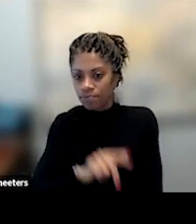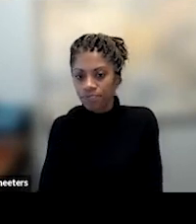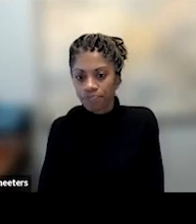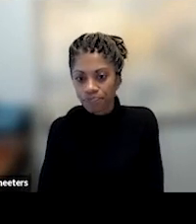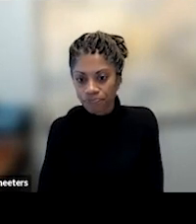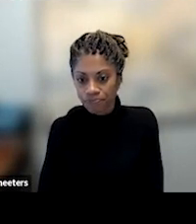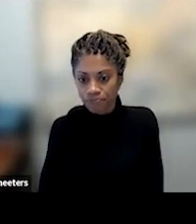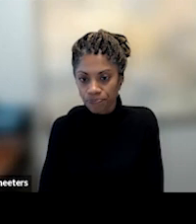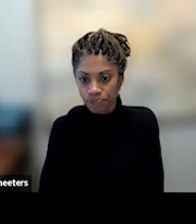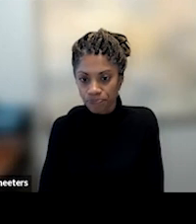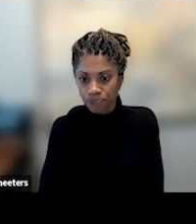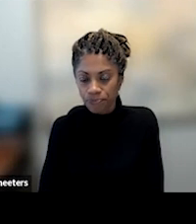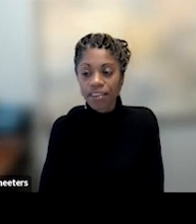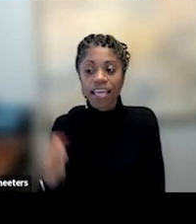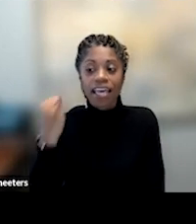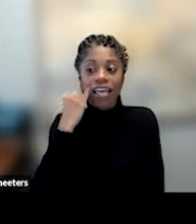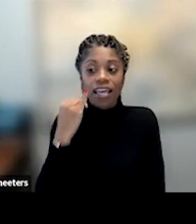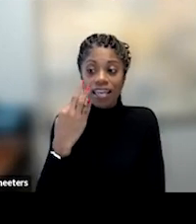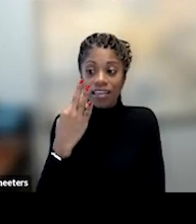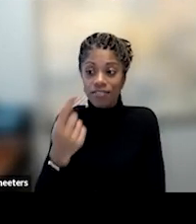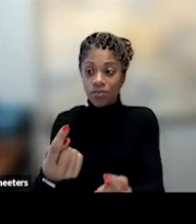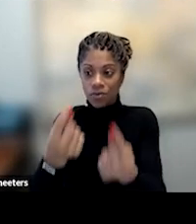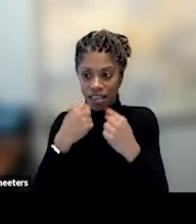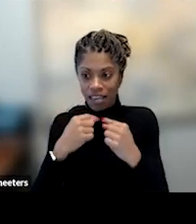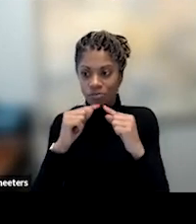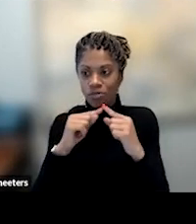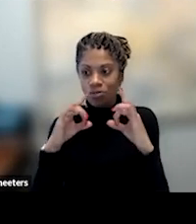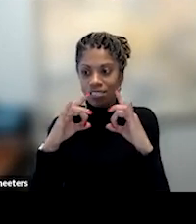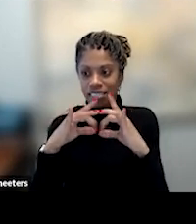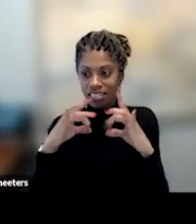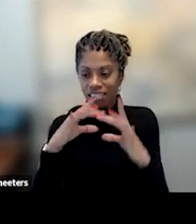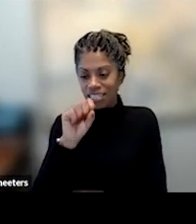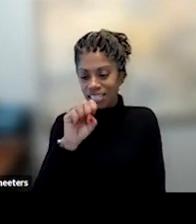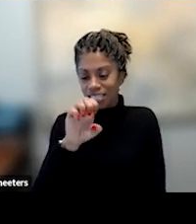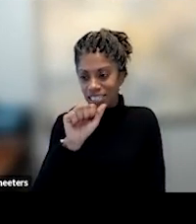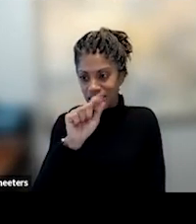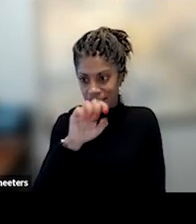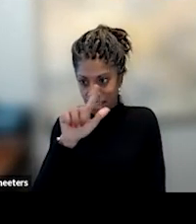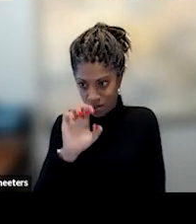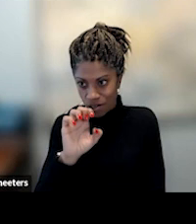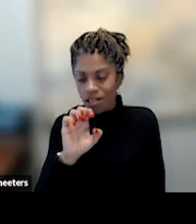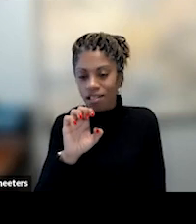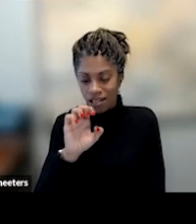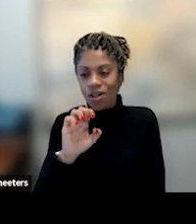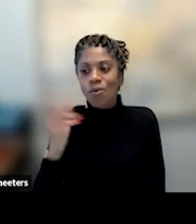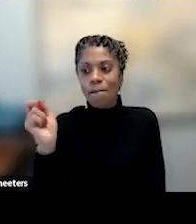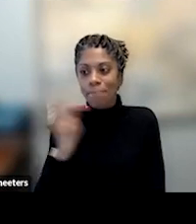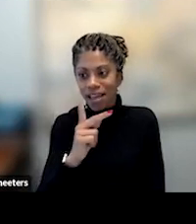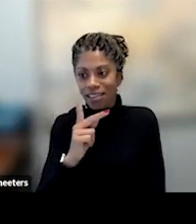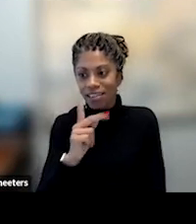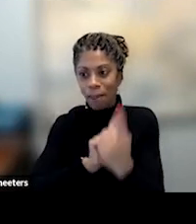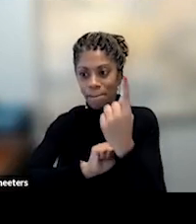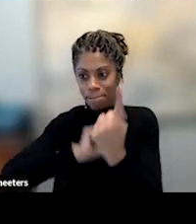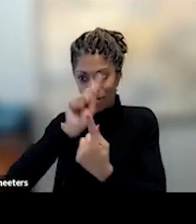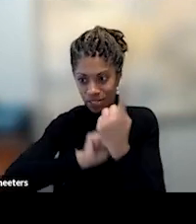If you were with us in Seattle, you know that we're back to in-person ComNet, which I think everybody's very happy about. 2023, we're going down